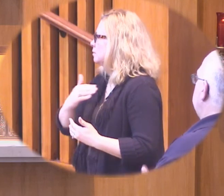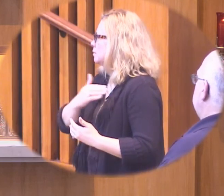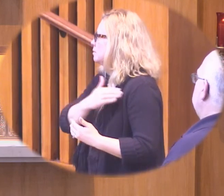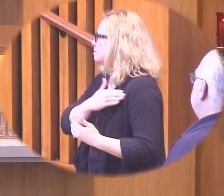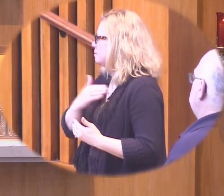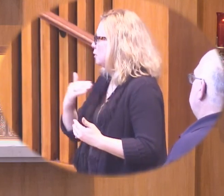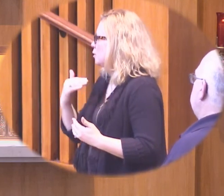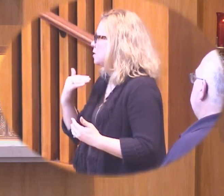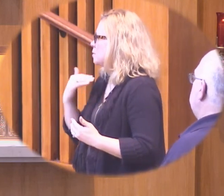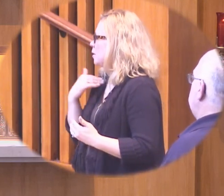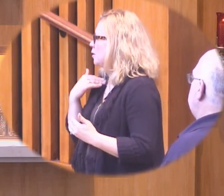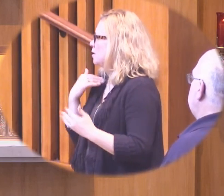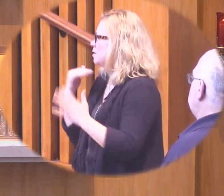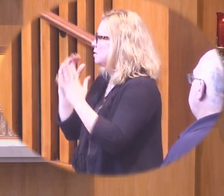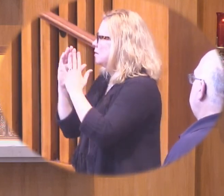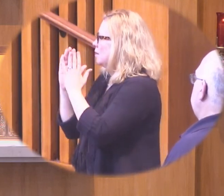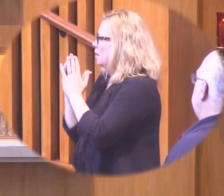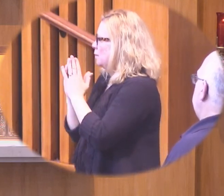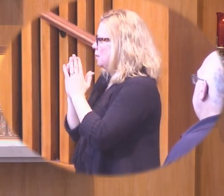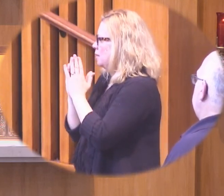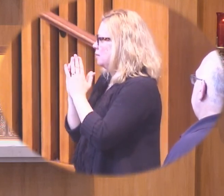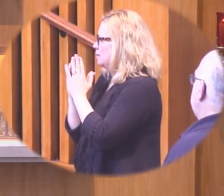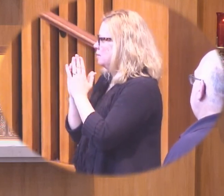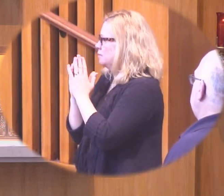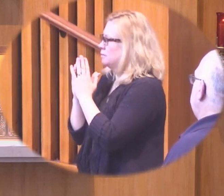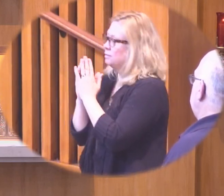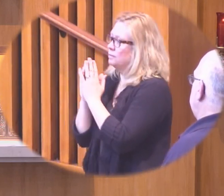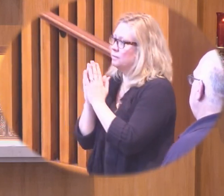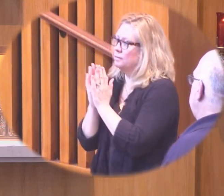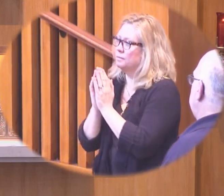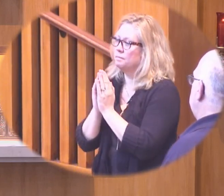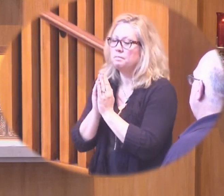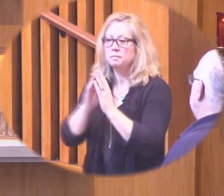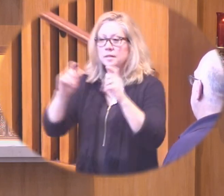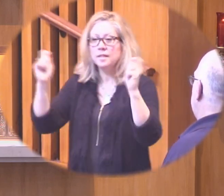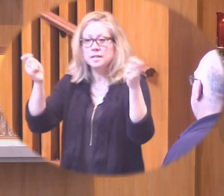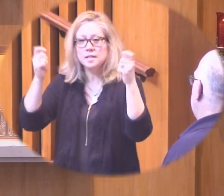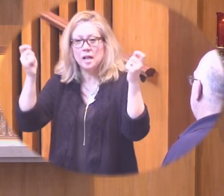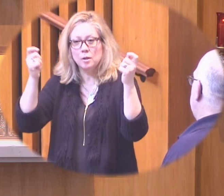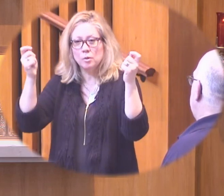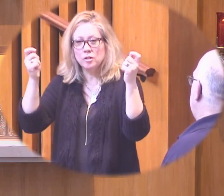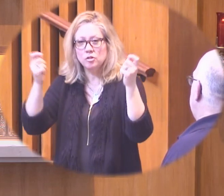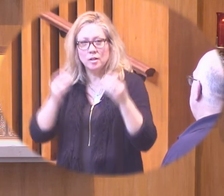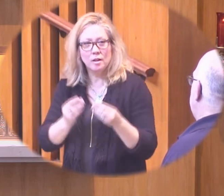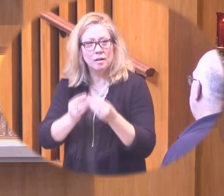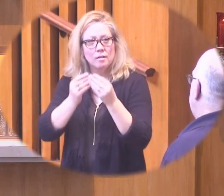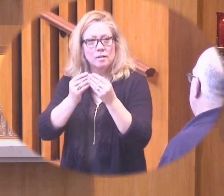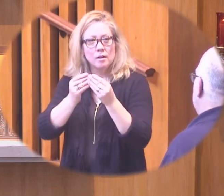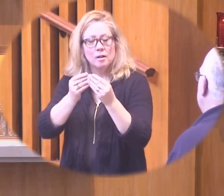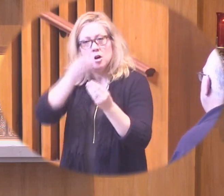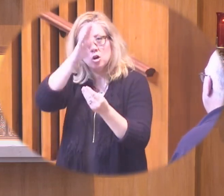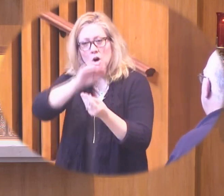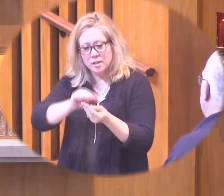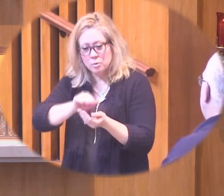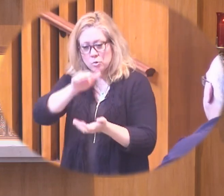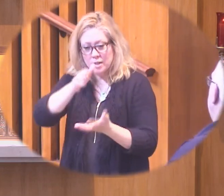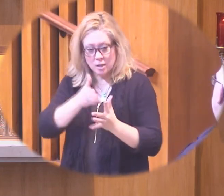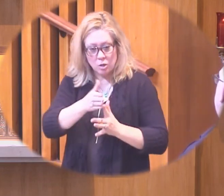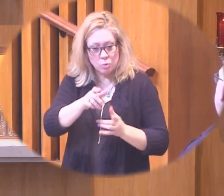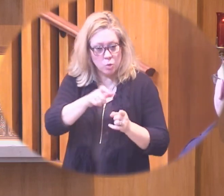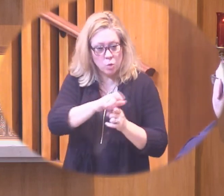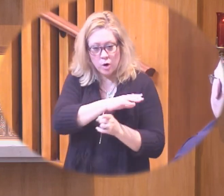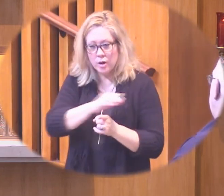Son and the Holy Spirit. Amen. Our celebration of God's presence in word and